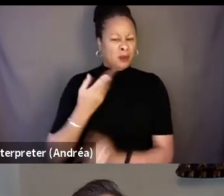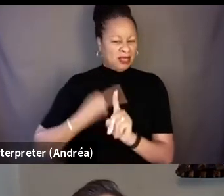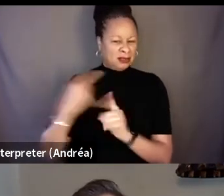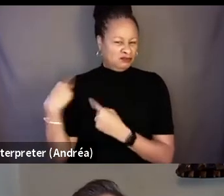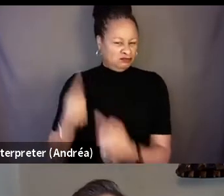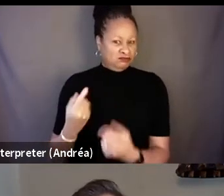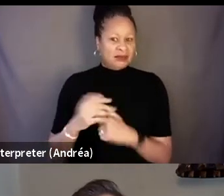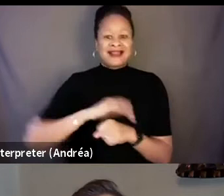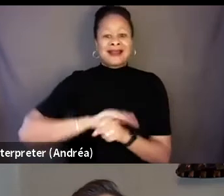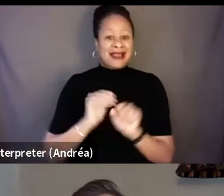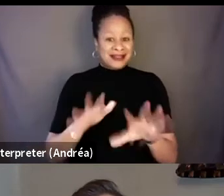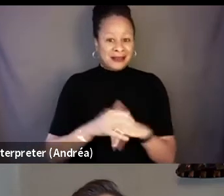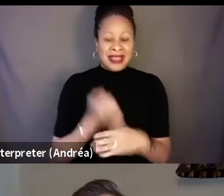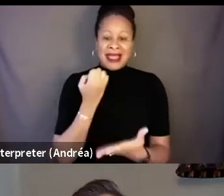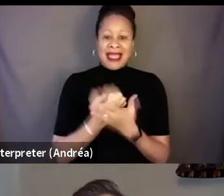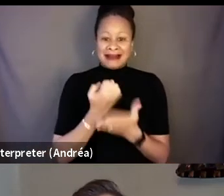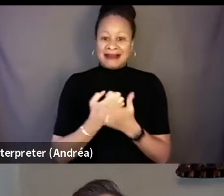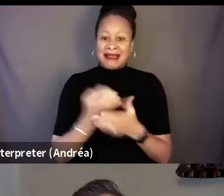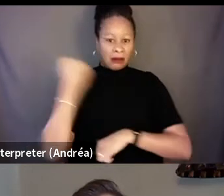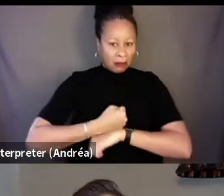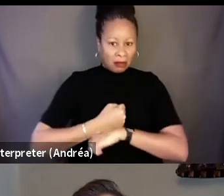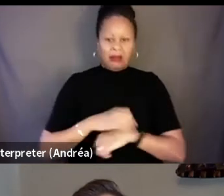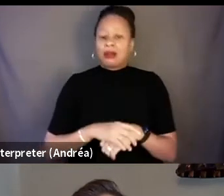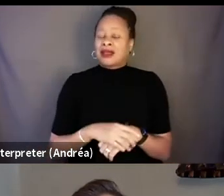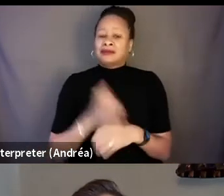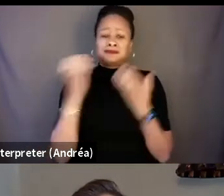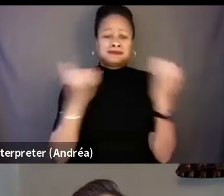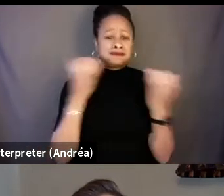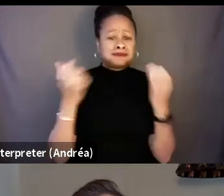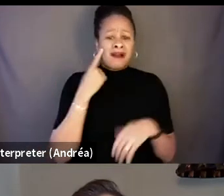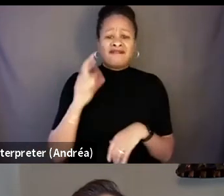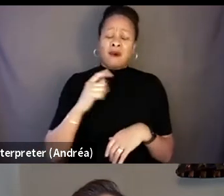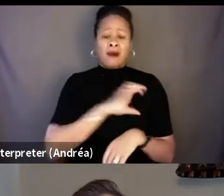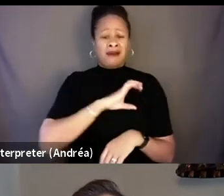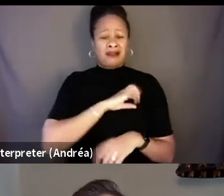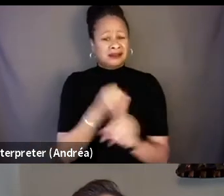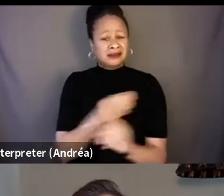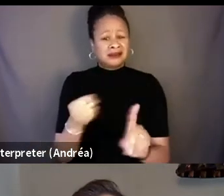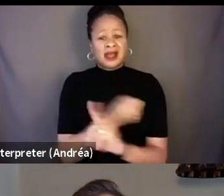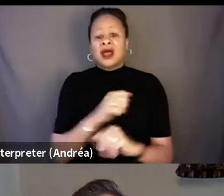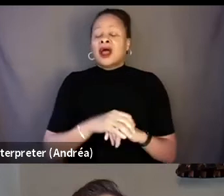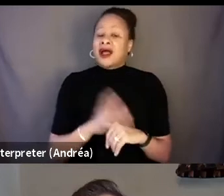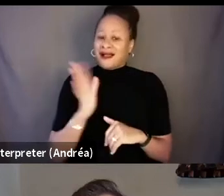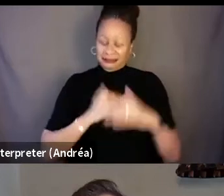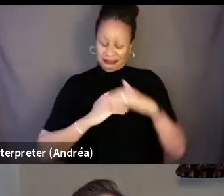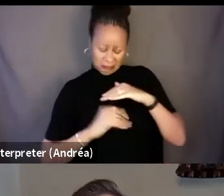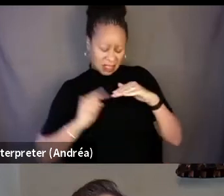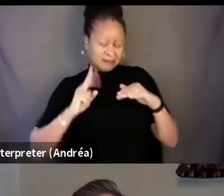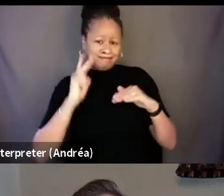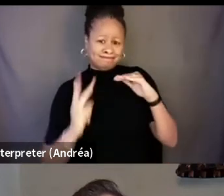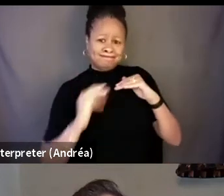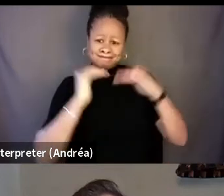the pandemic, the economic crisis, and the outcry over police brutality have underscored the effects of racial inequities